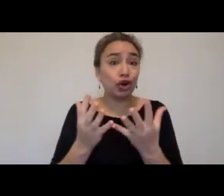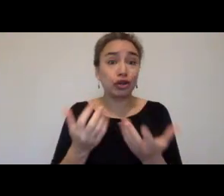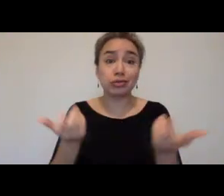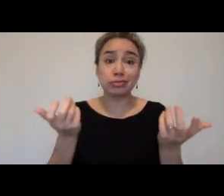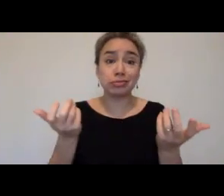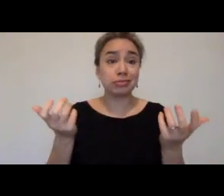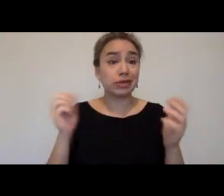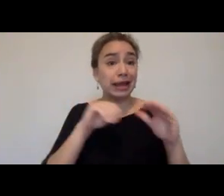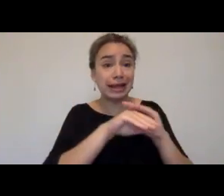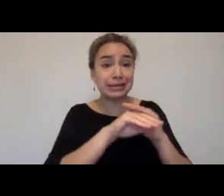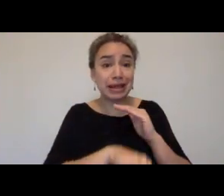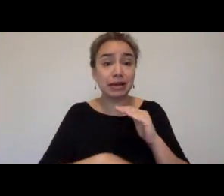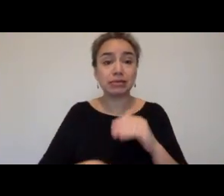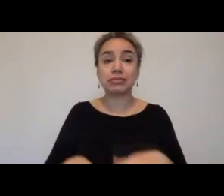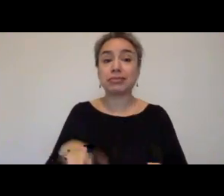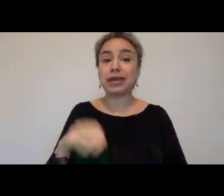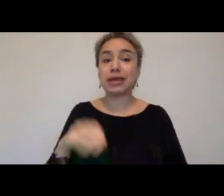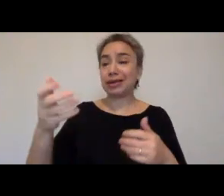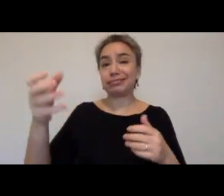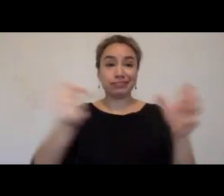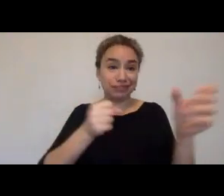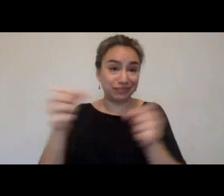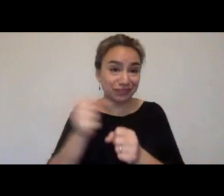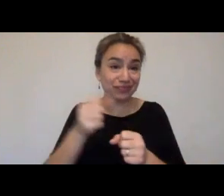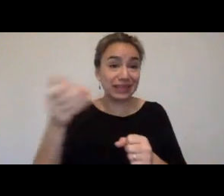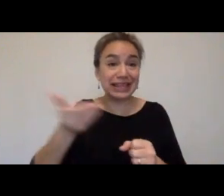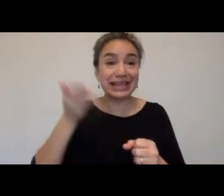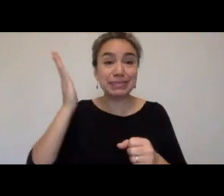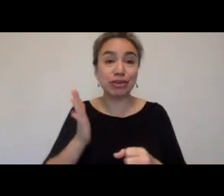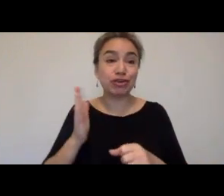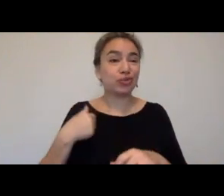speakers because we can't do this alone. We're not